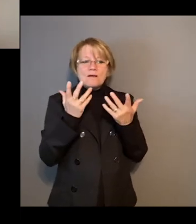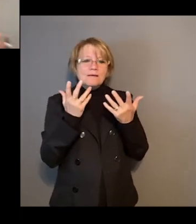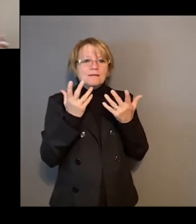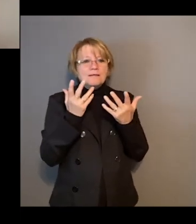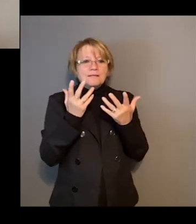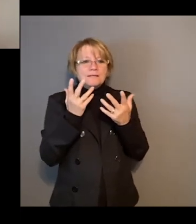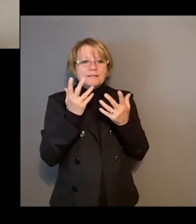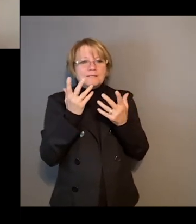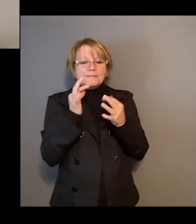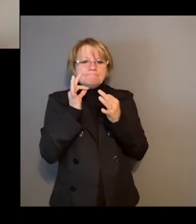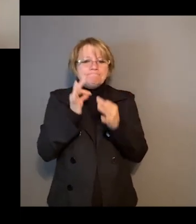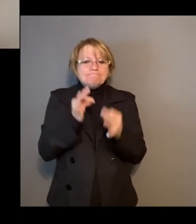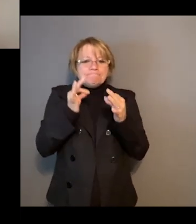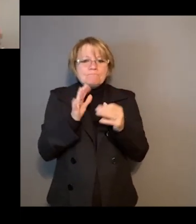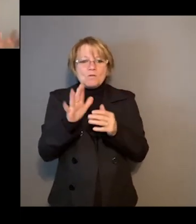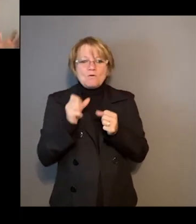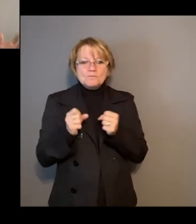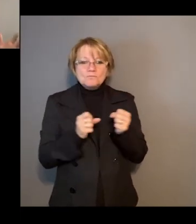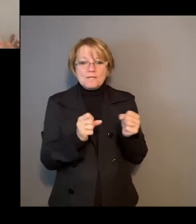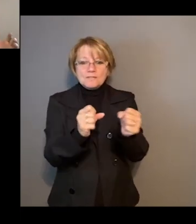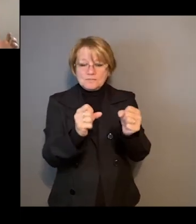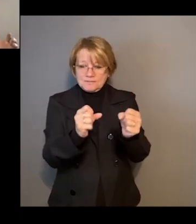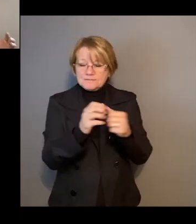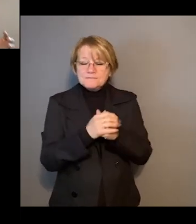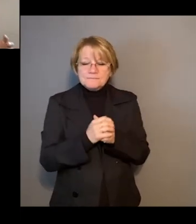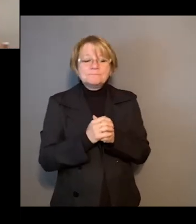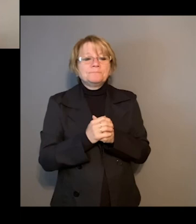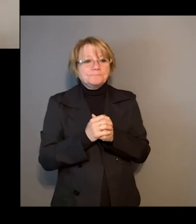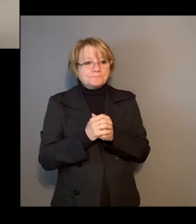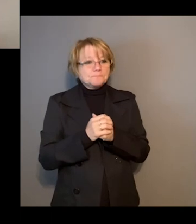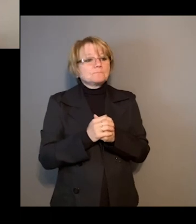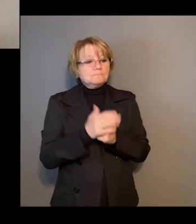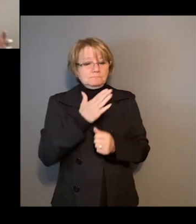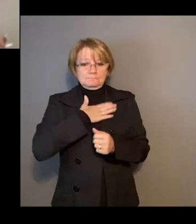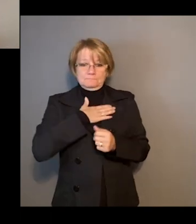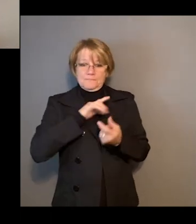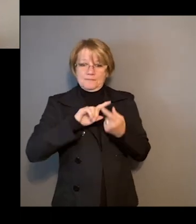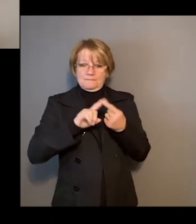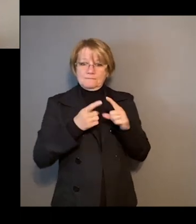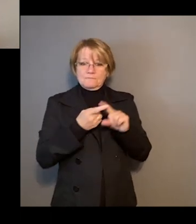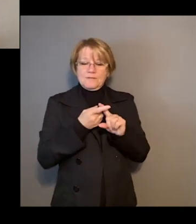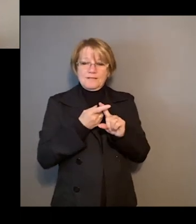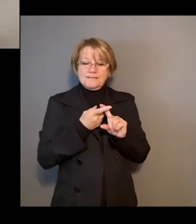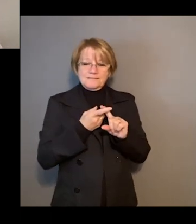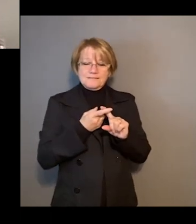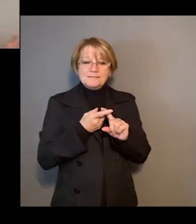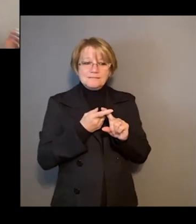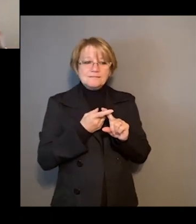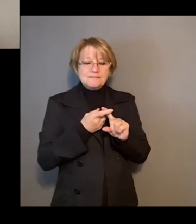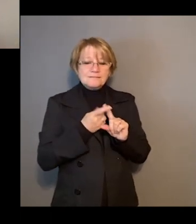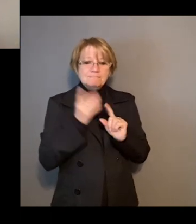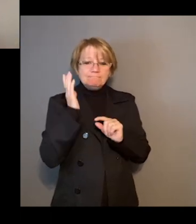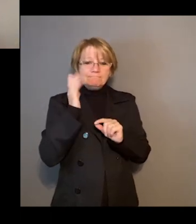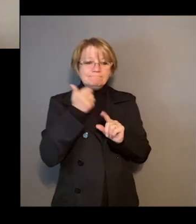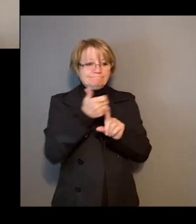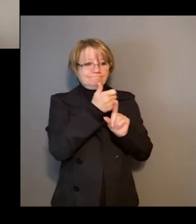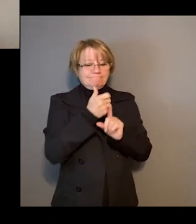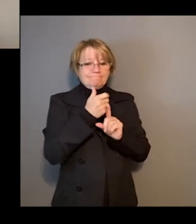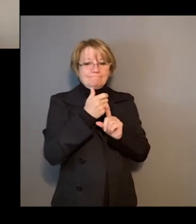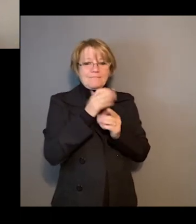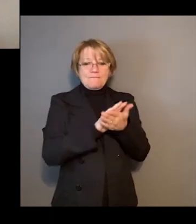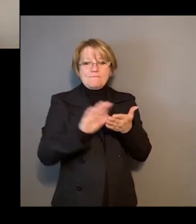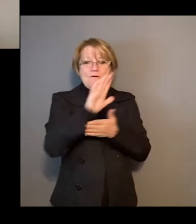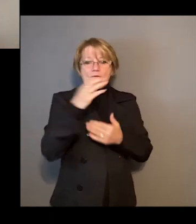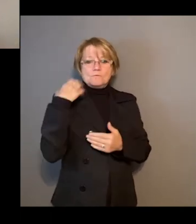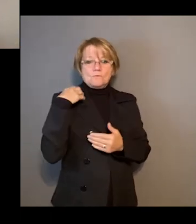Coach Rob will tell you about this. My friends used to say this as college coaches, that we get older